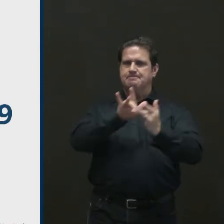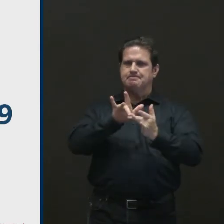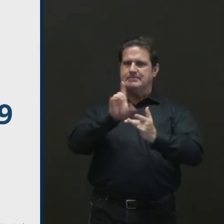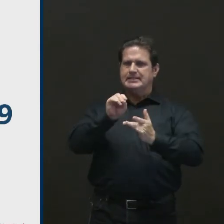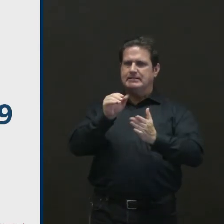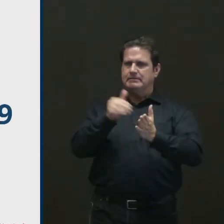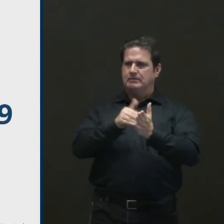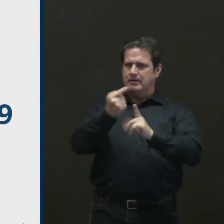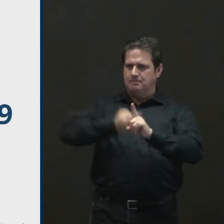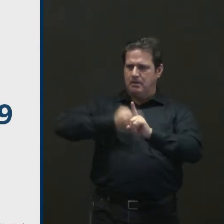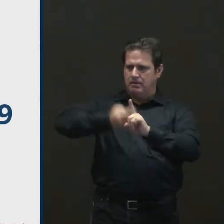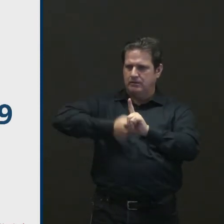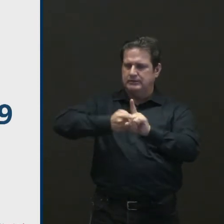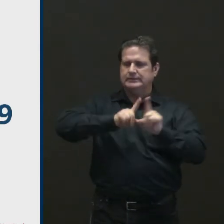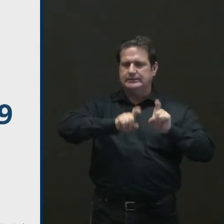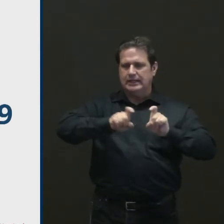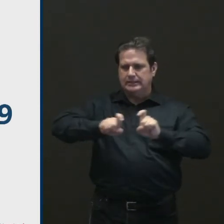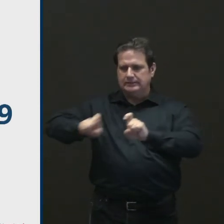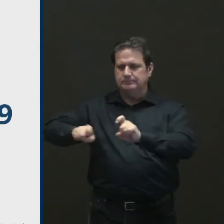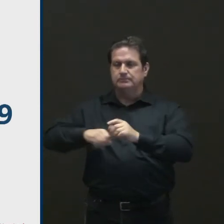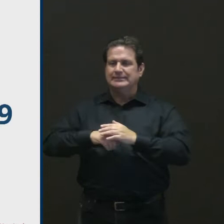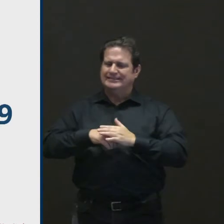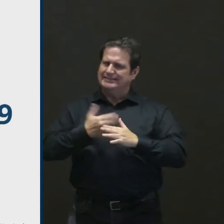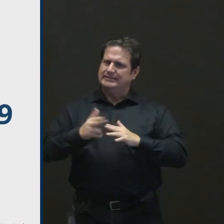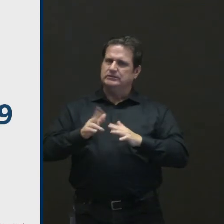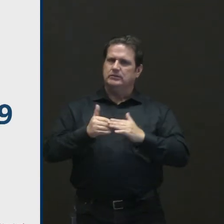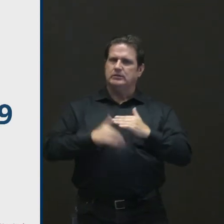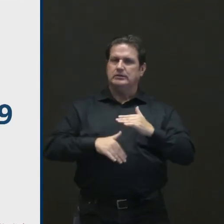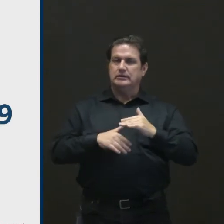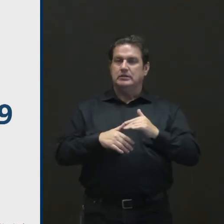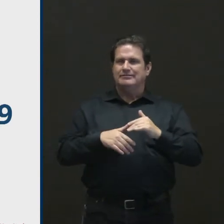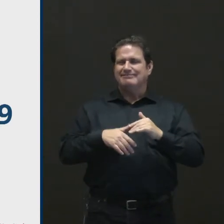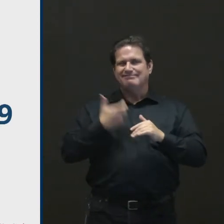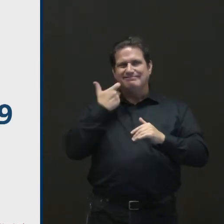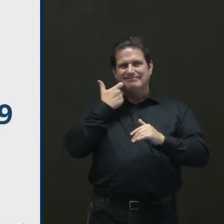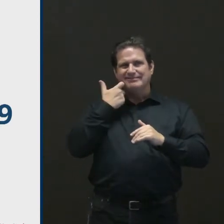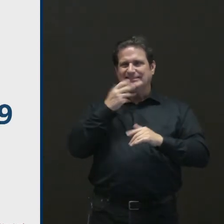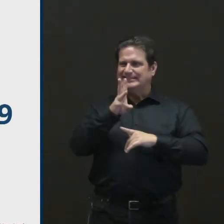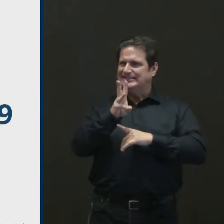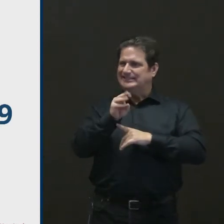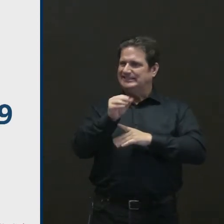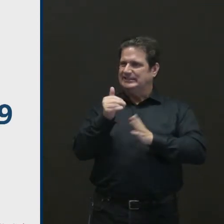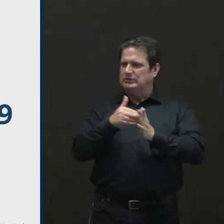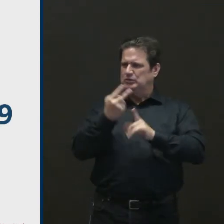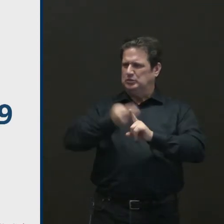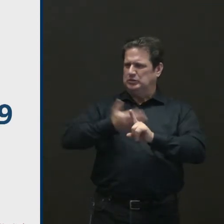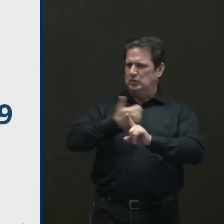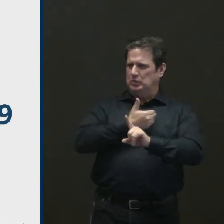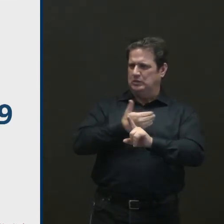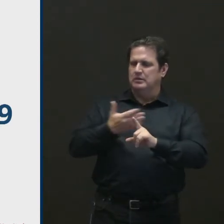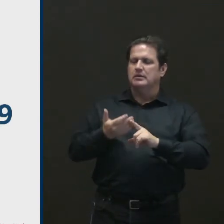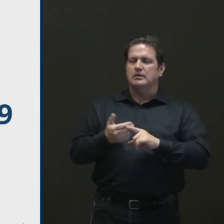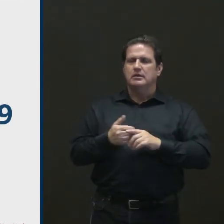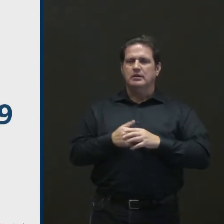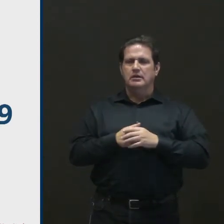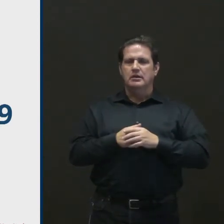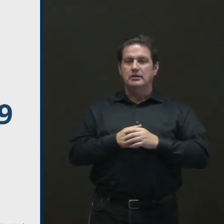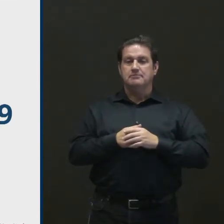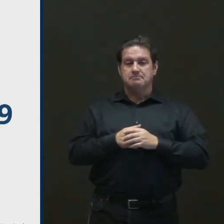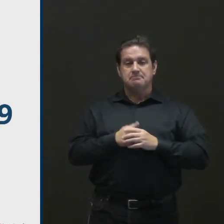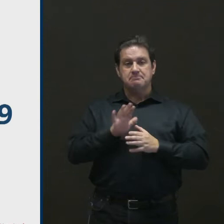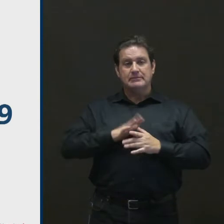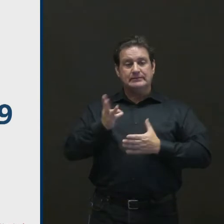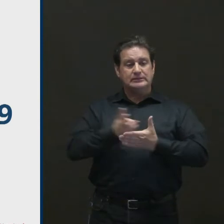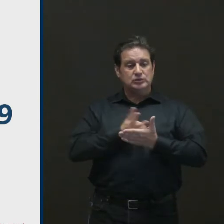80,000 number a month that we've talked about. We've been short. We did have a high water mark just around 60,000 2 months ago. And as you've heard me say for about the last